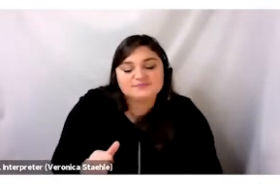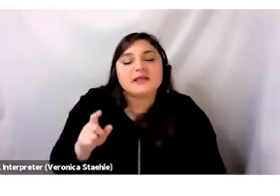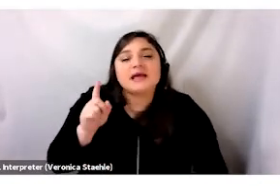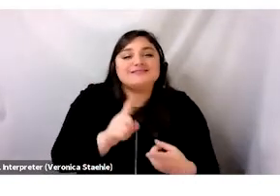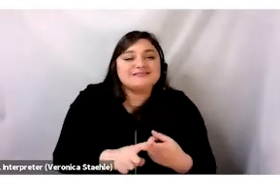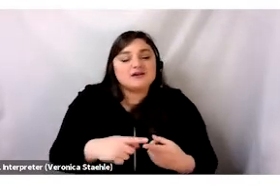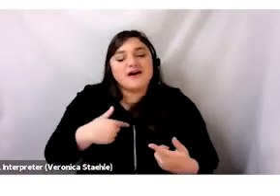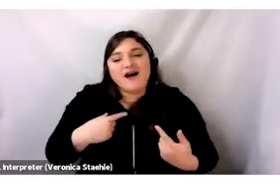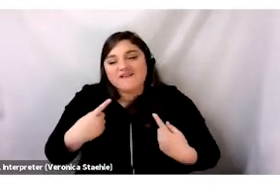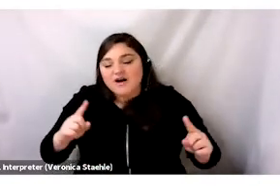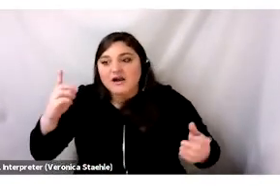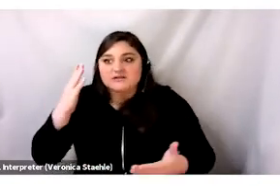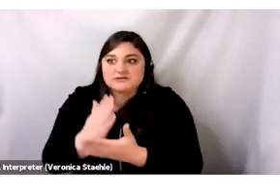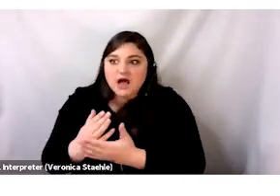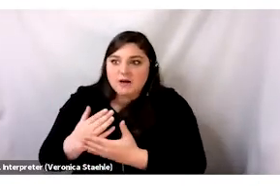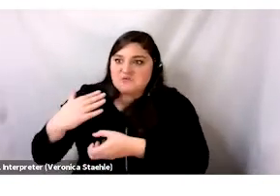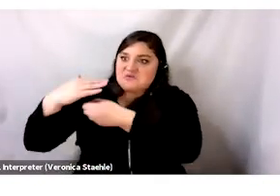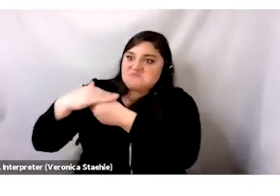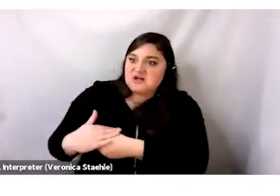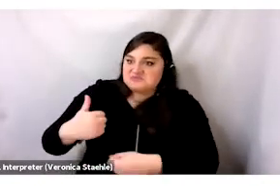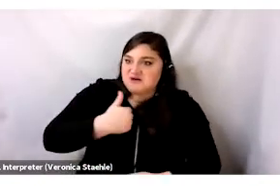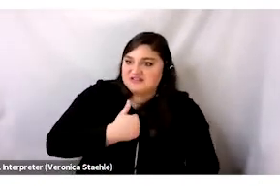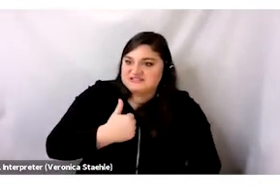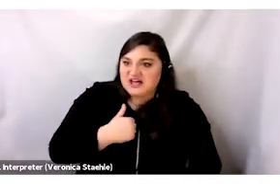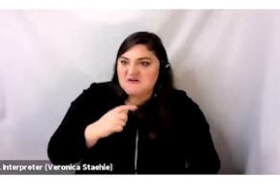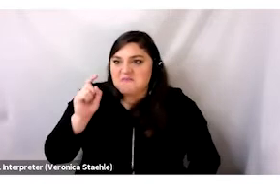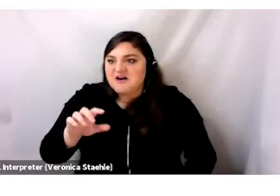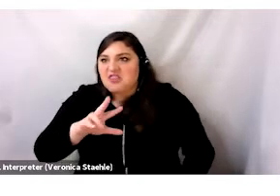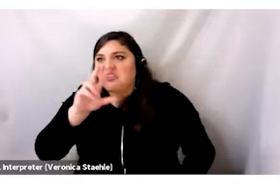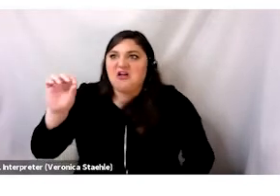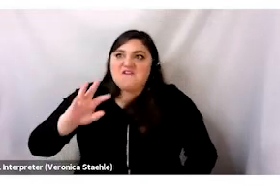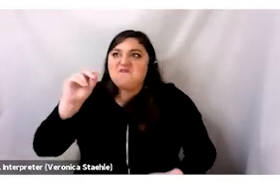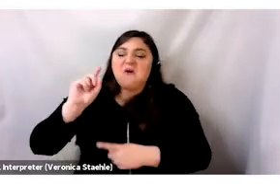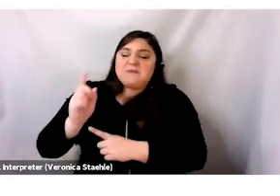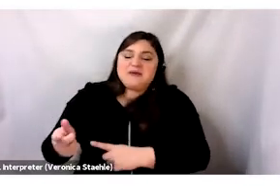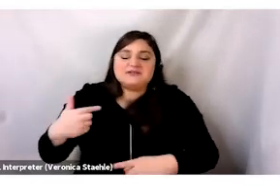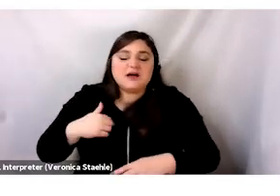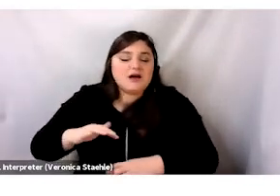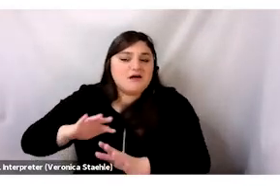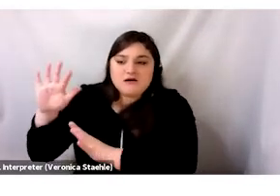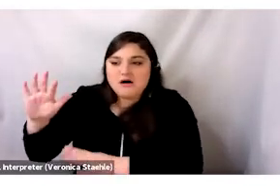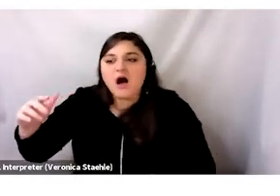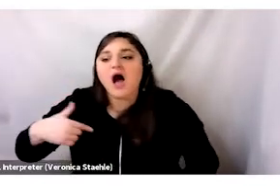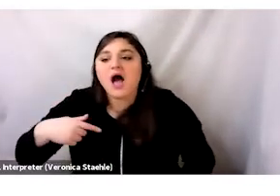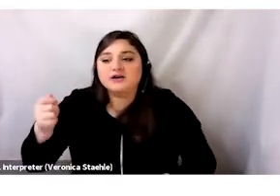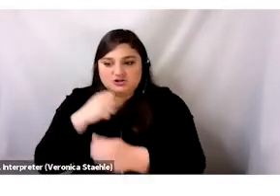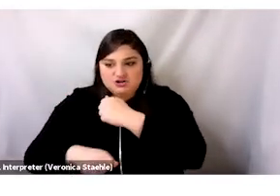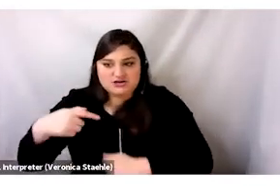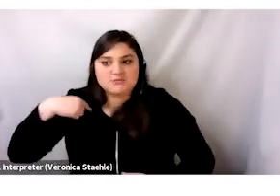expectations and started with 5 minutes a day. 5 minutes a day seemed like something I could handle.